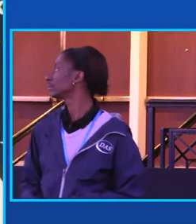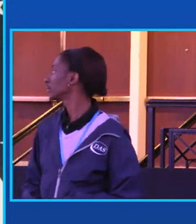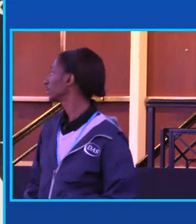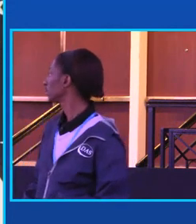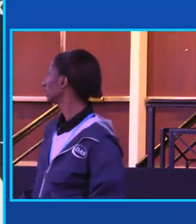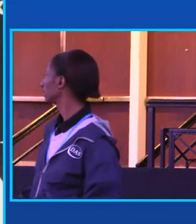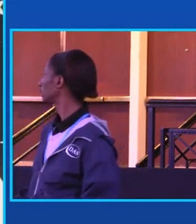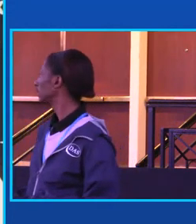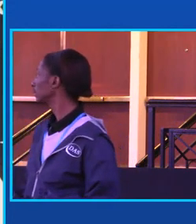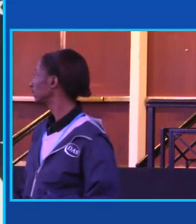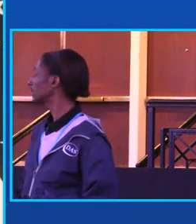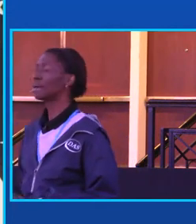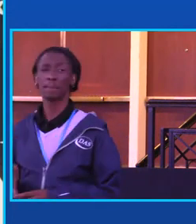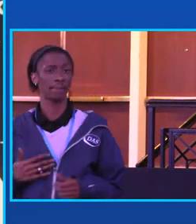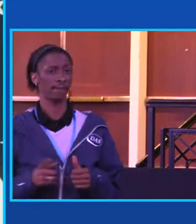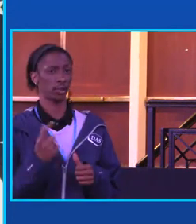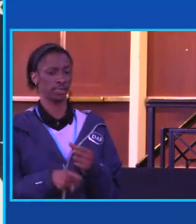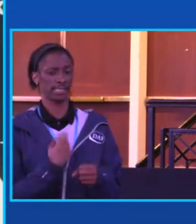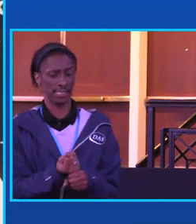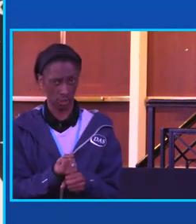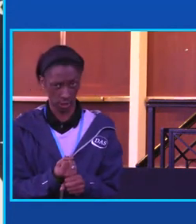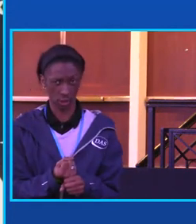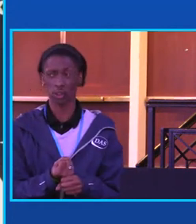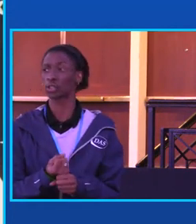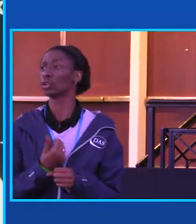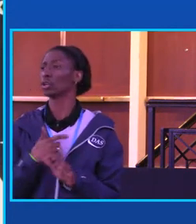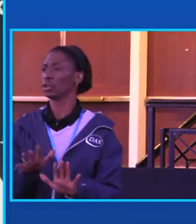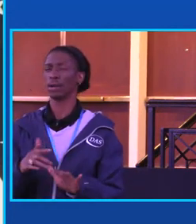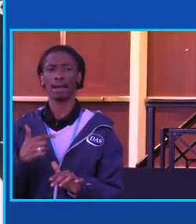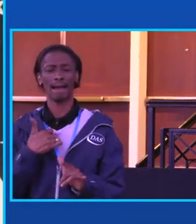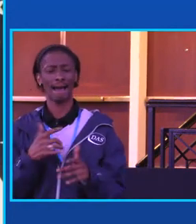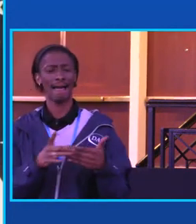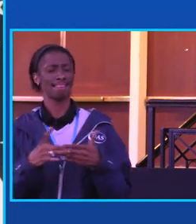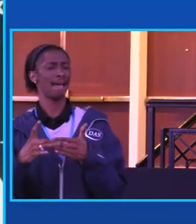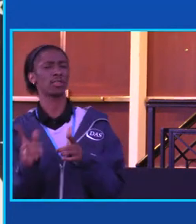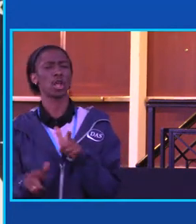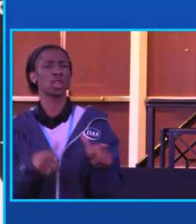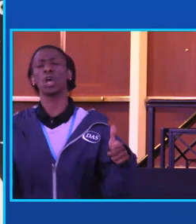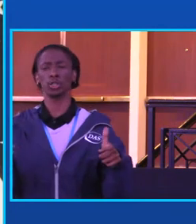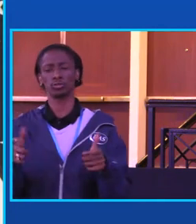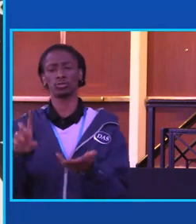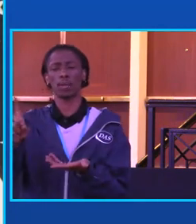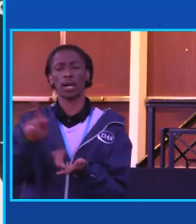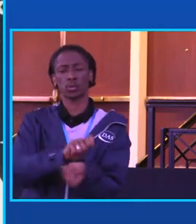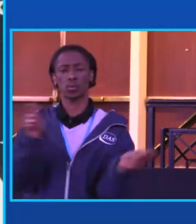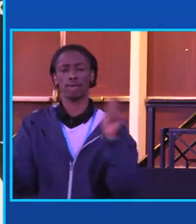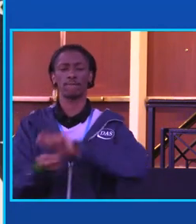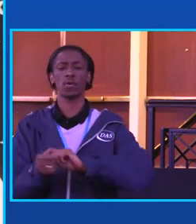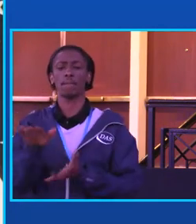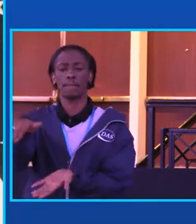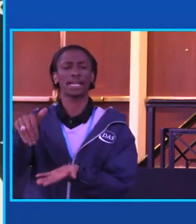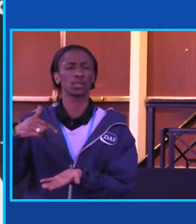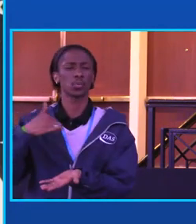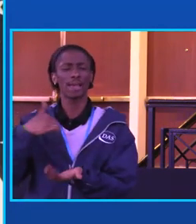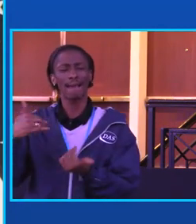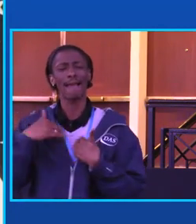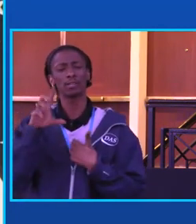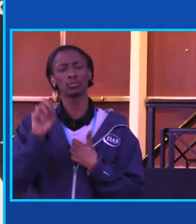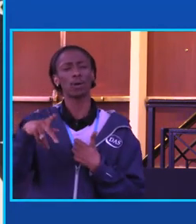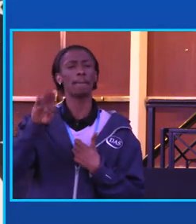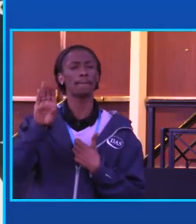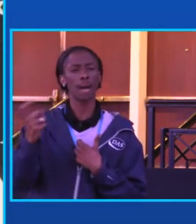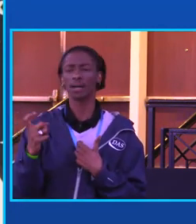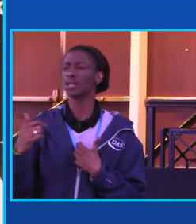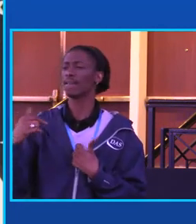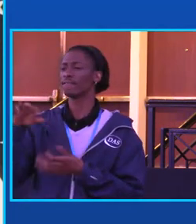And my first year in office, I led the largest democracy reform package in the nation. We added drop boxes, we added voting